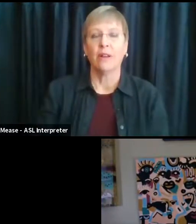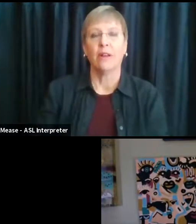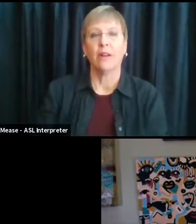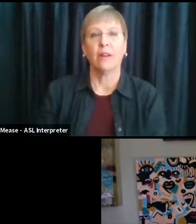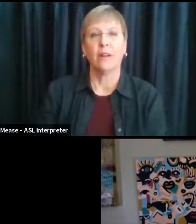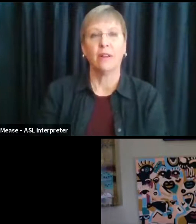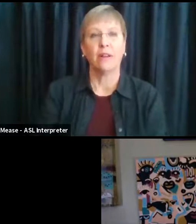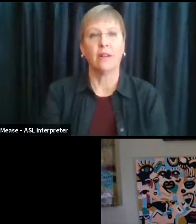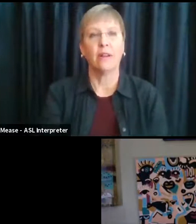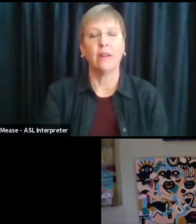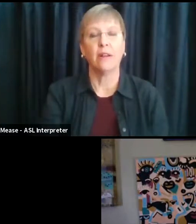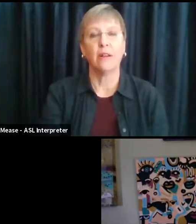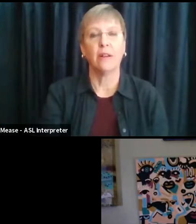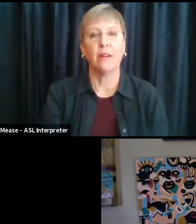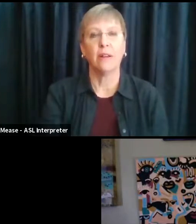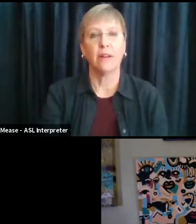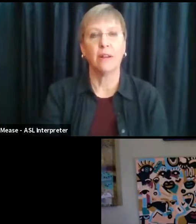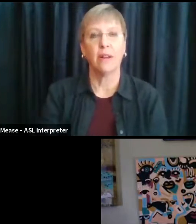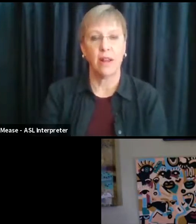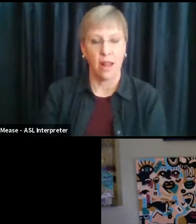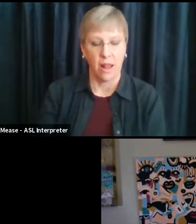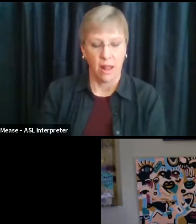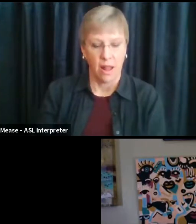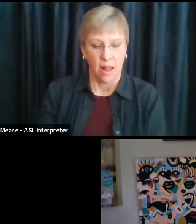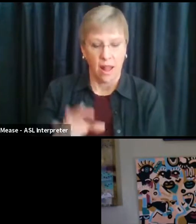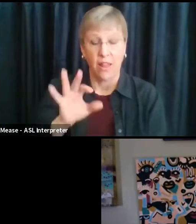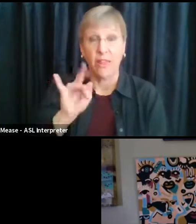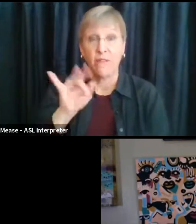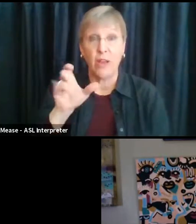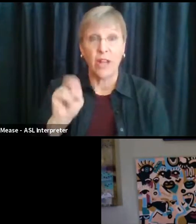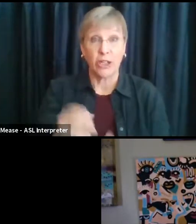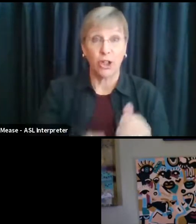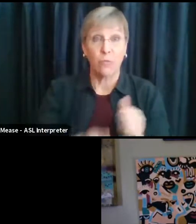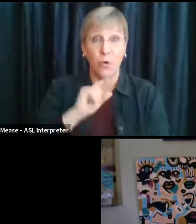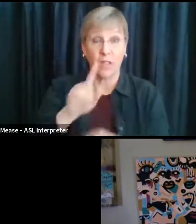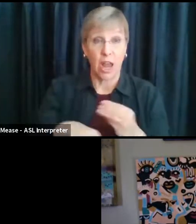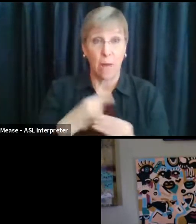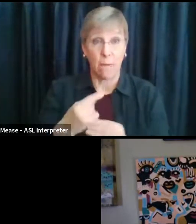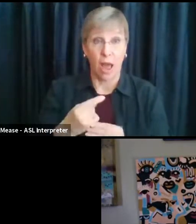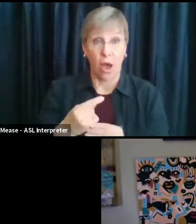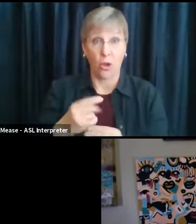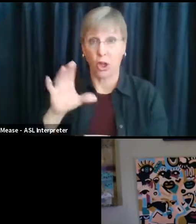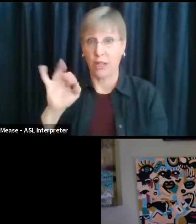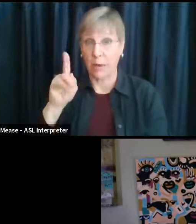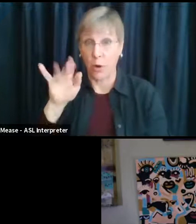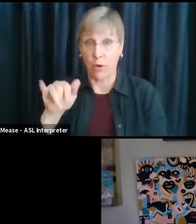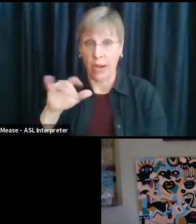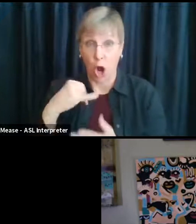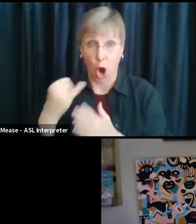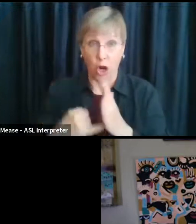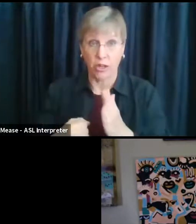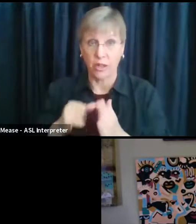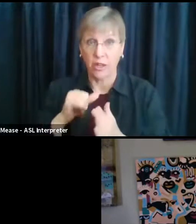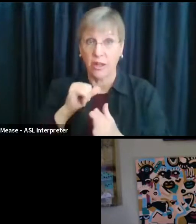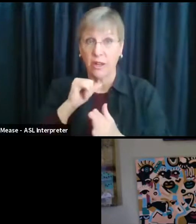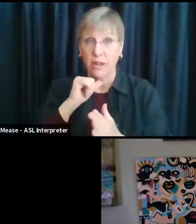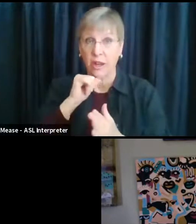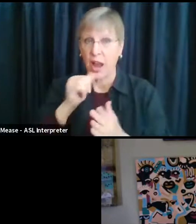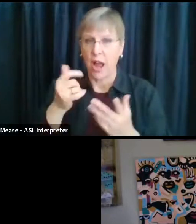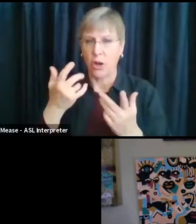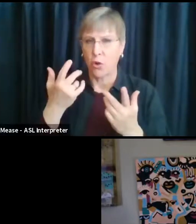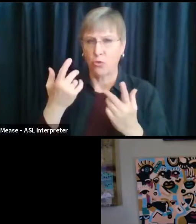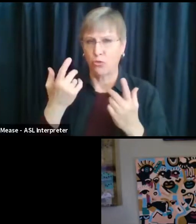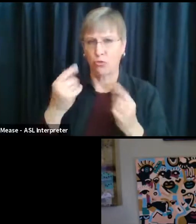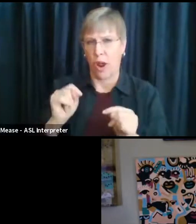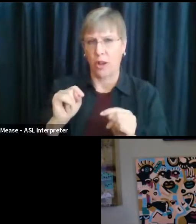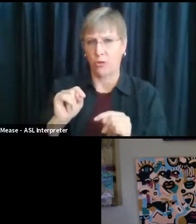the foundation is mostly about contemporary art. So I try not to, I don't want to impose to people